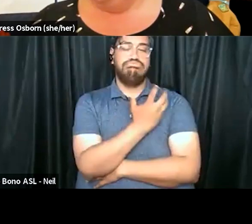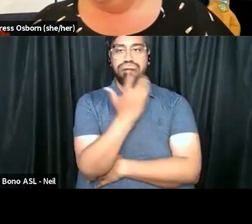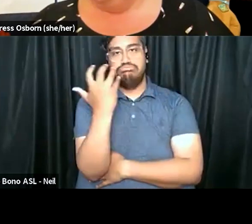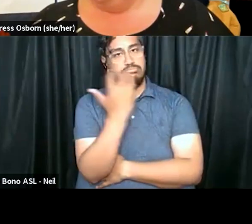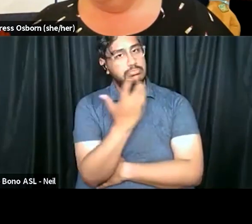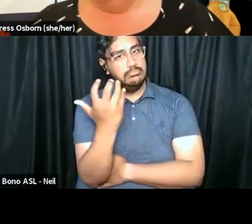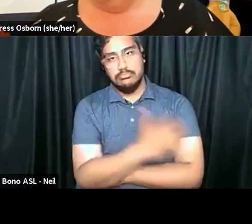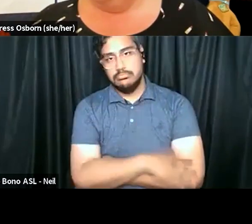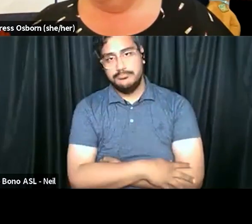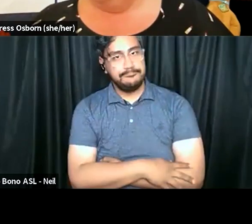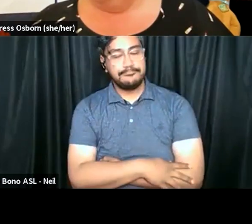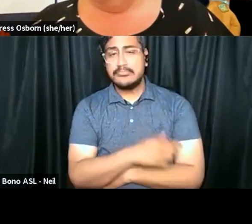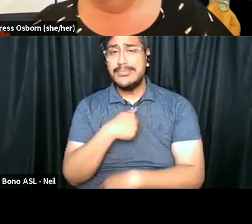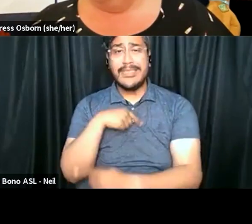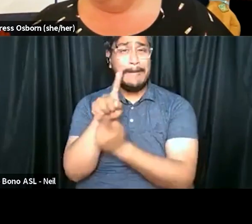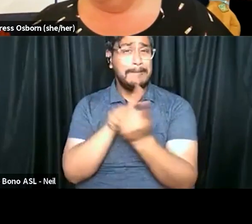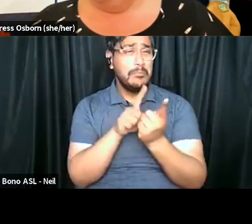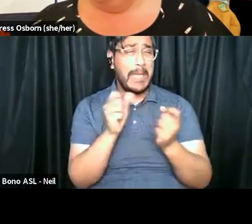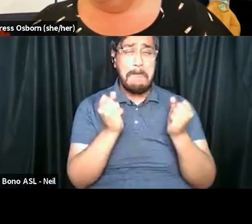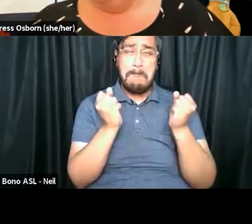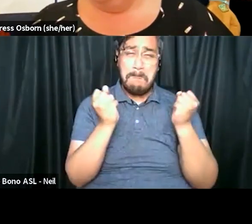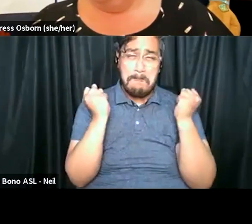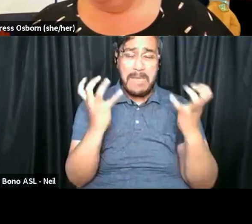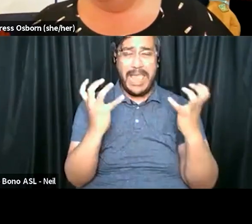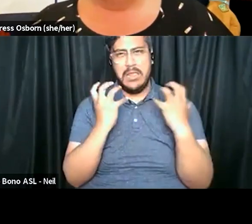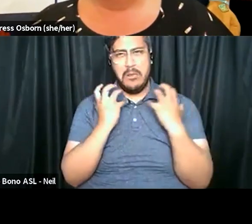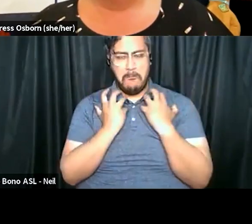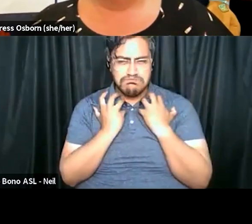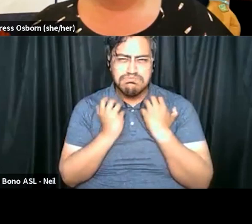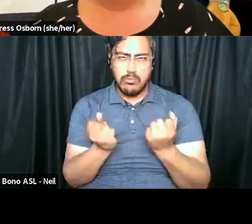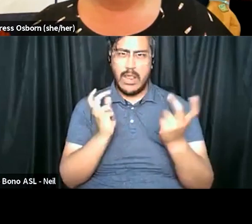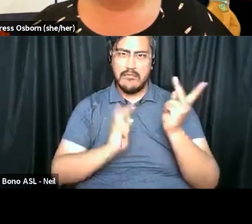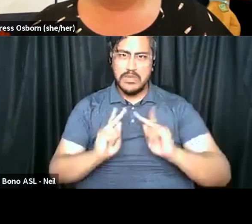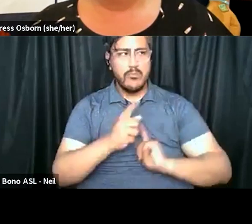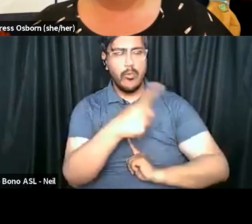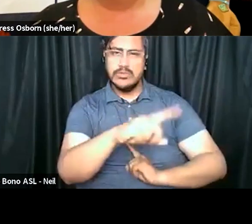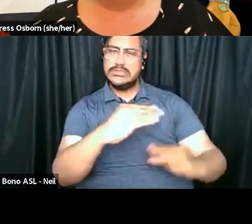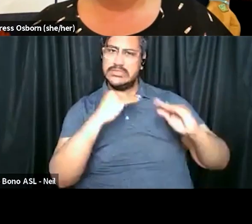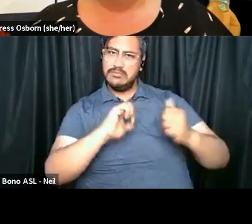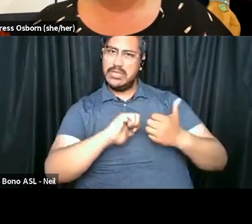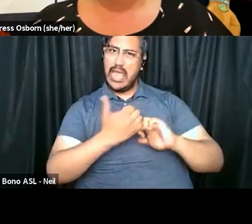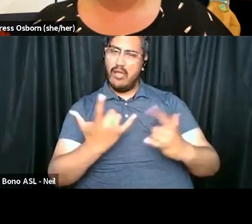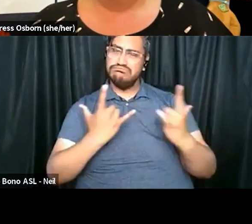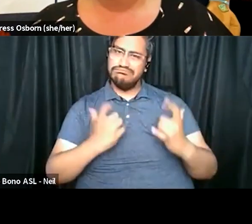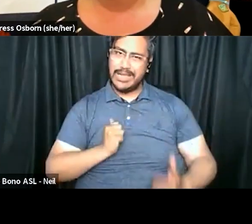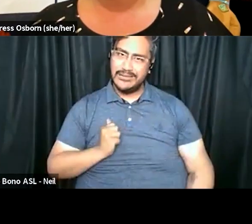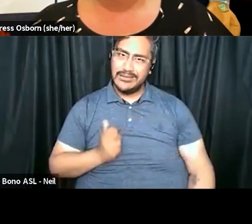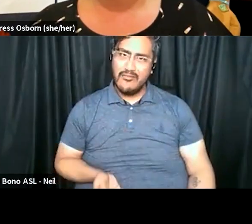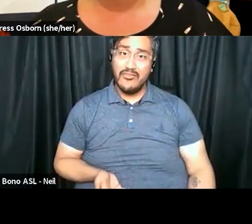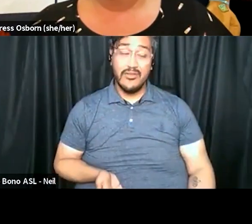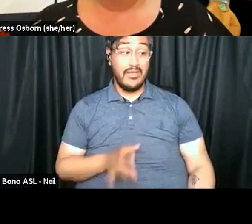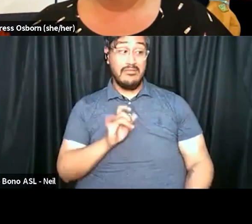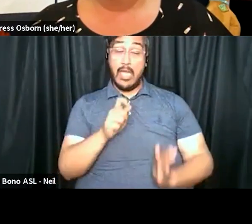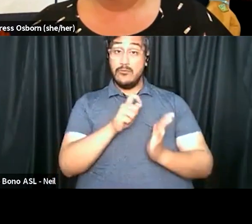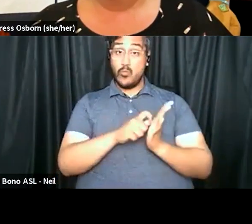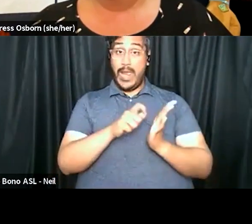and met so many bold, brave people who taught me to love myself. And that writing workshop with